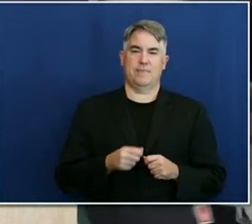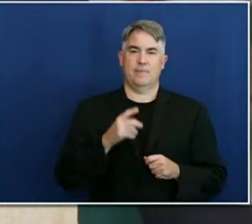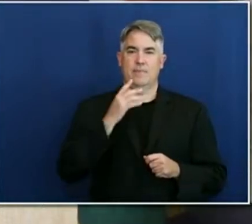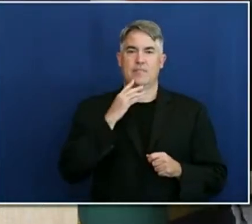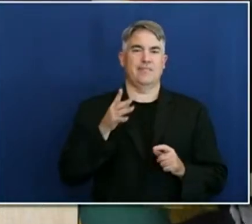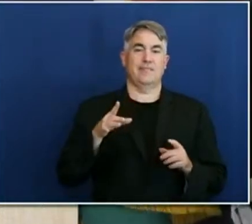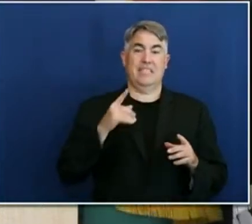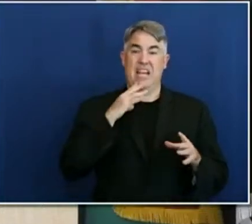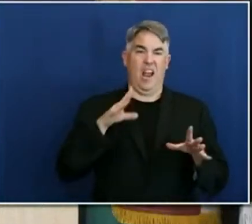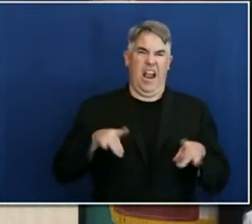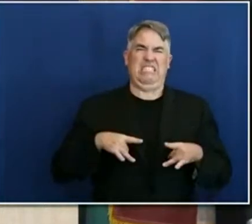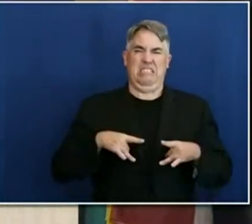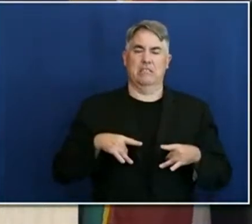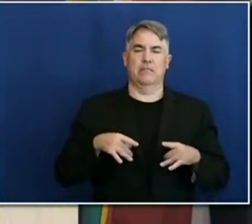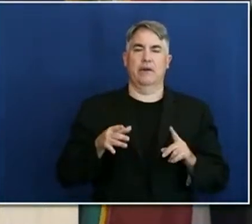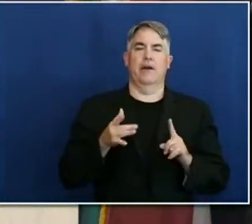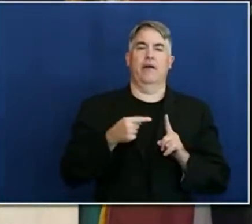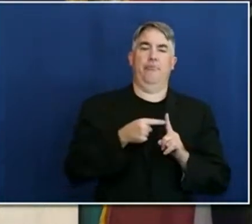Shaw.